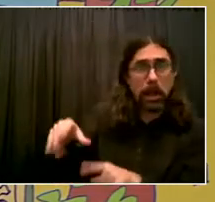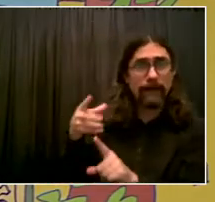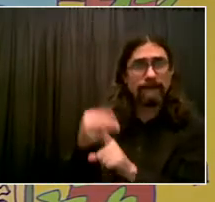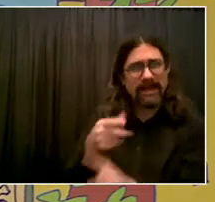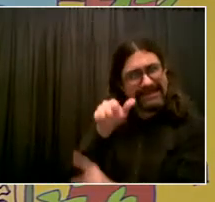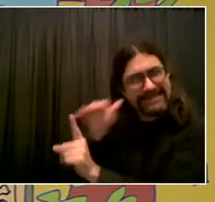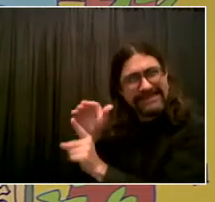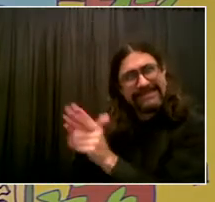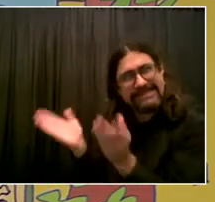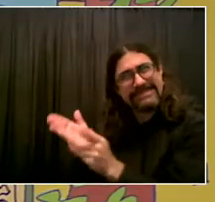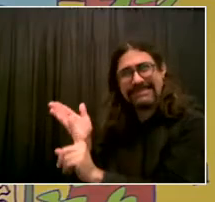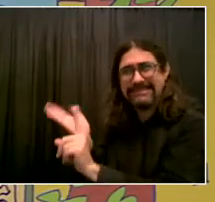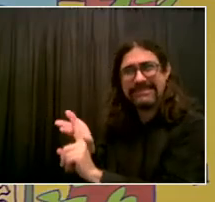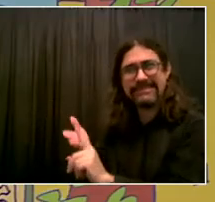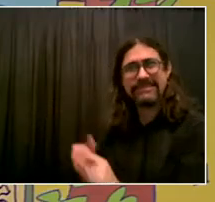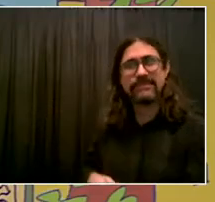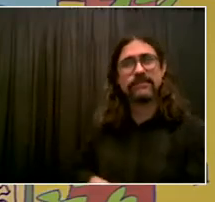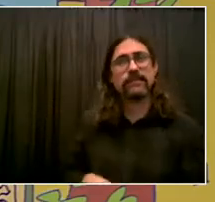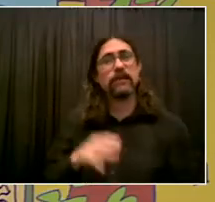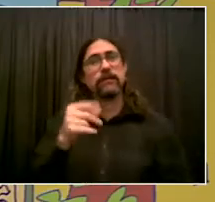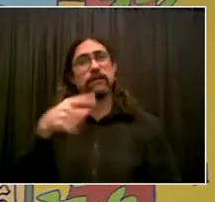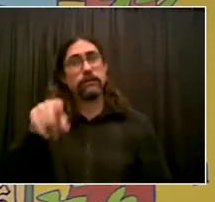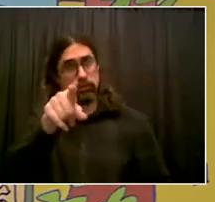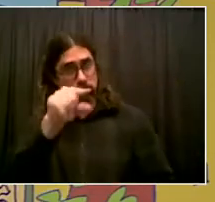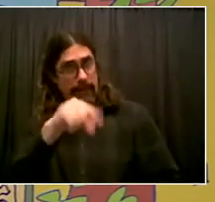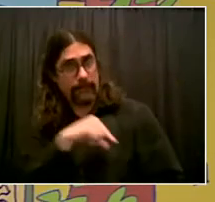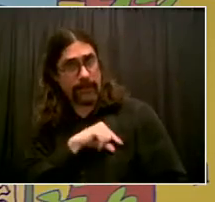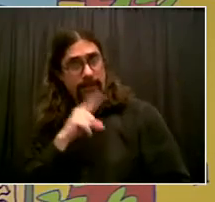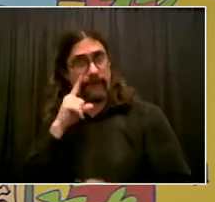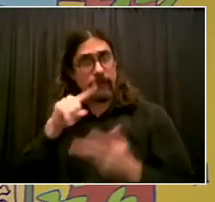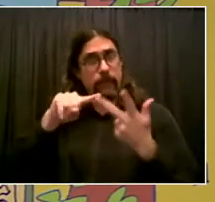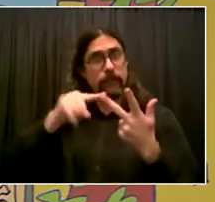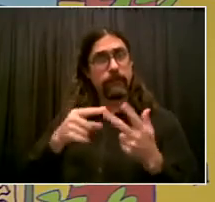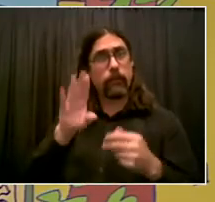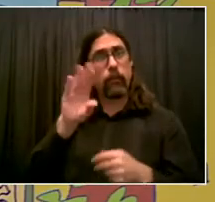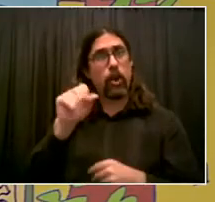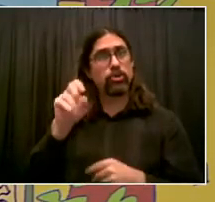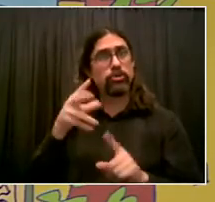I did, go out and get it, get that extra protection, move us forward, keep us